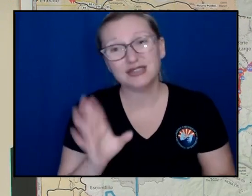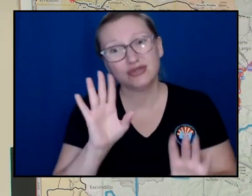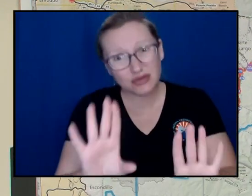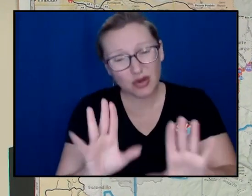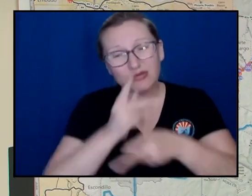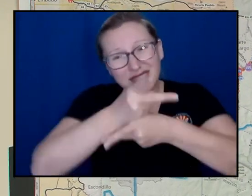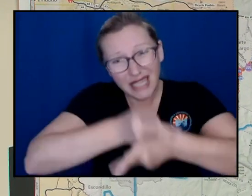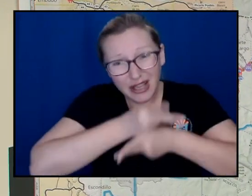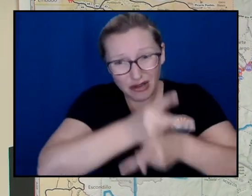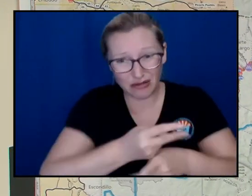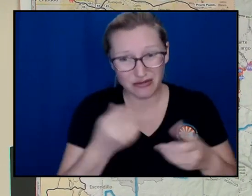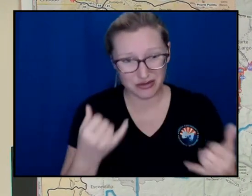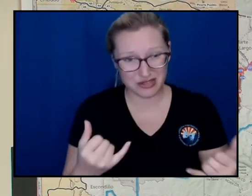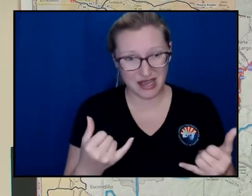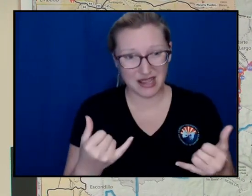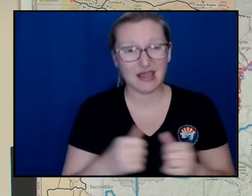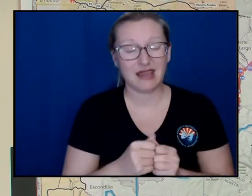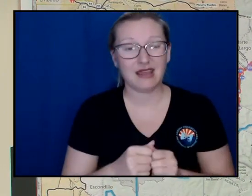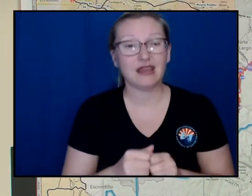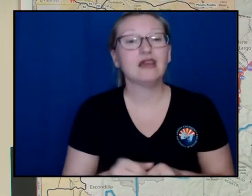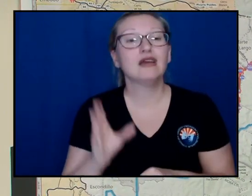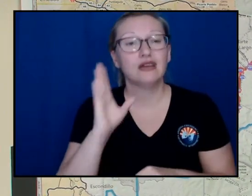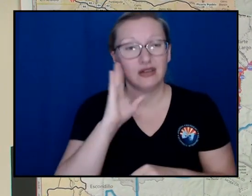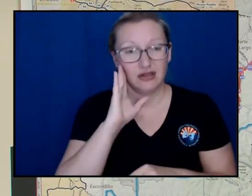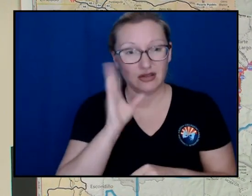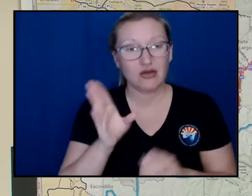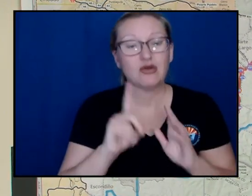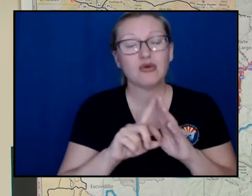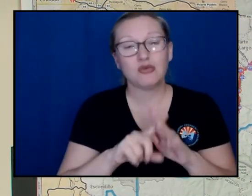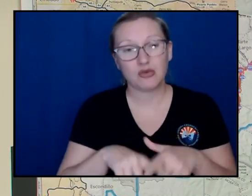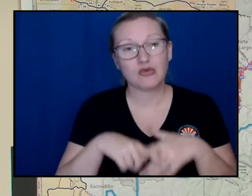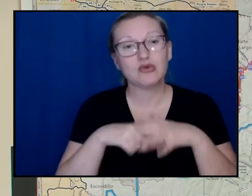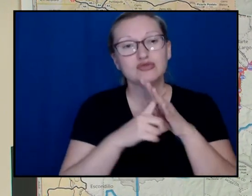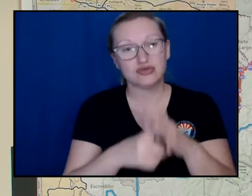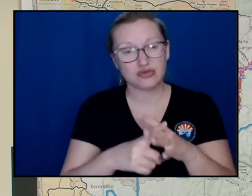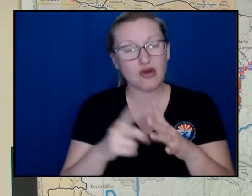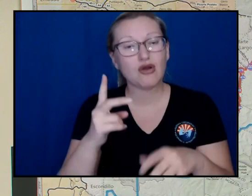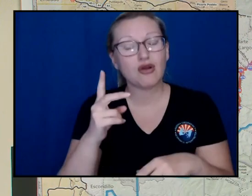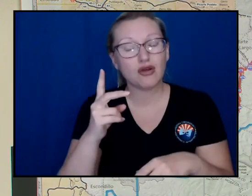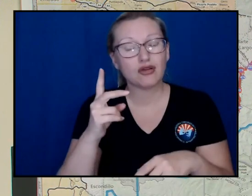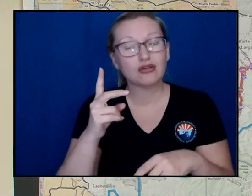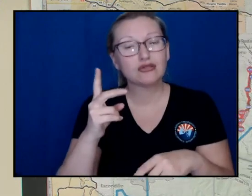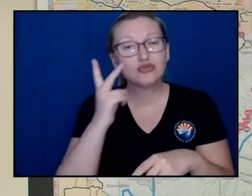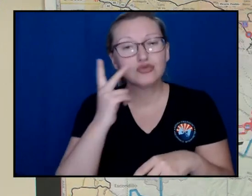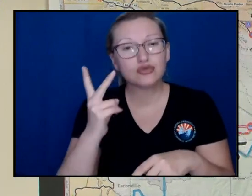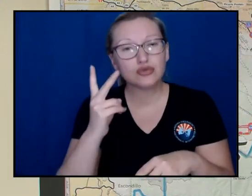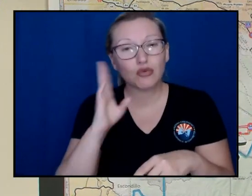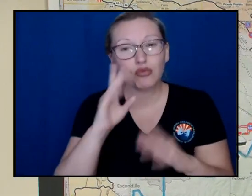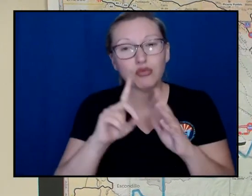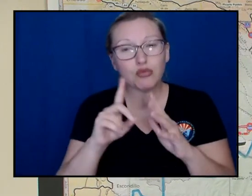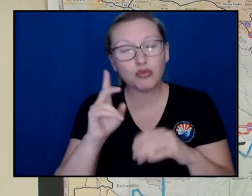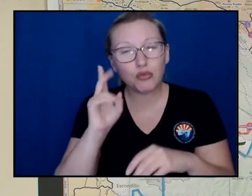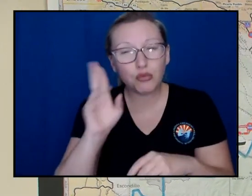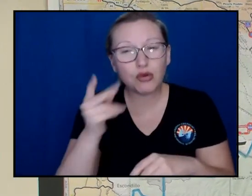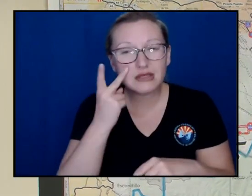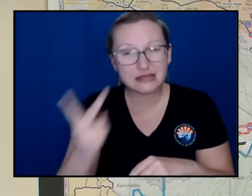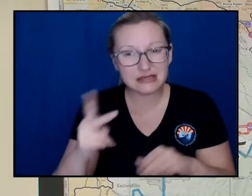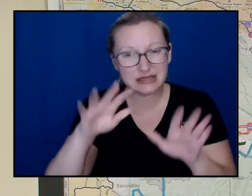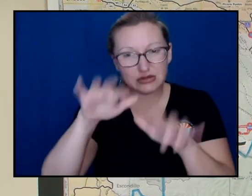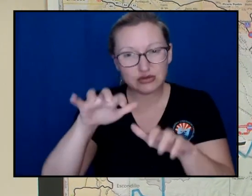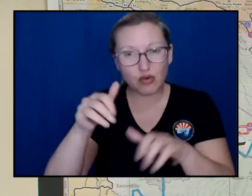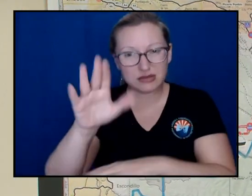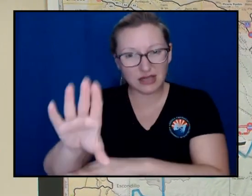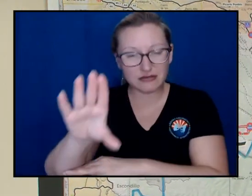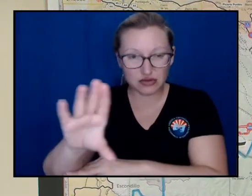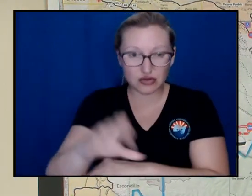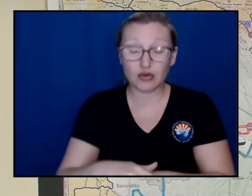We'll start to see storms firing here as we get into the afternoon. Be very aware of any flash flood warnings that are put